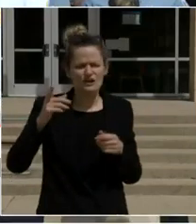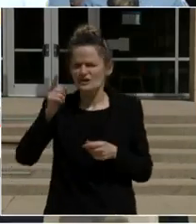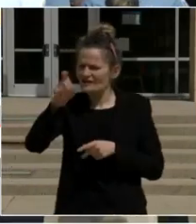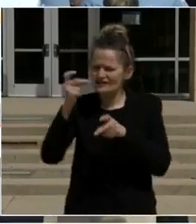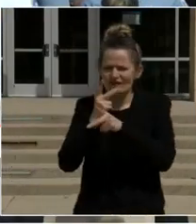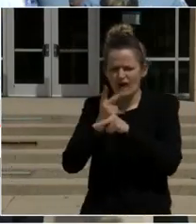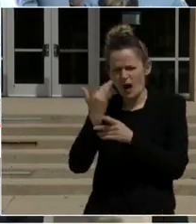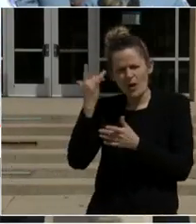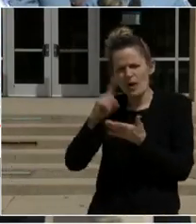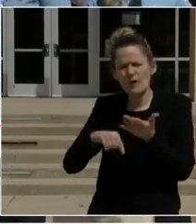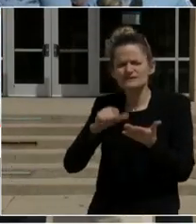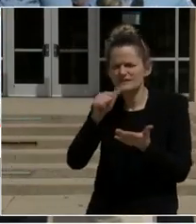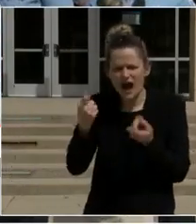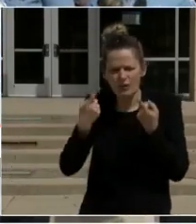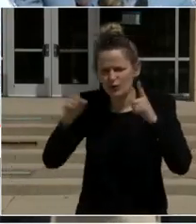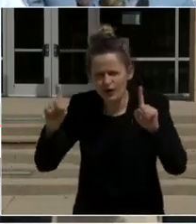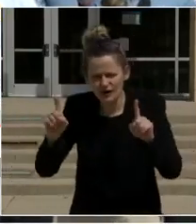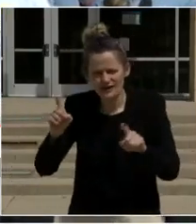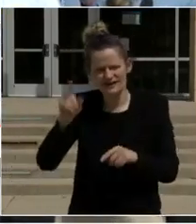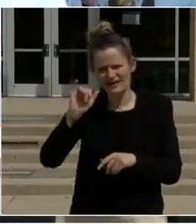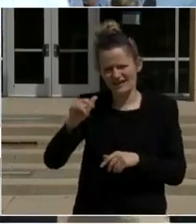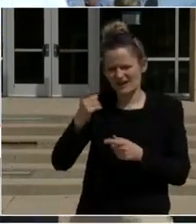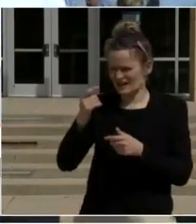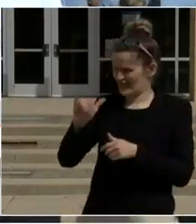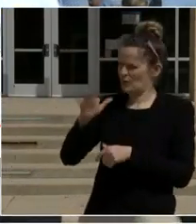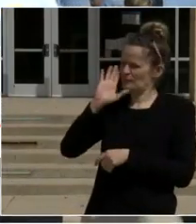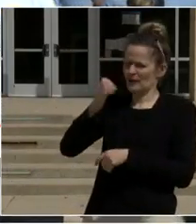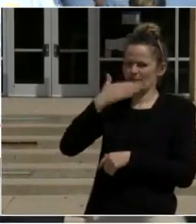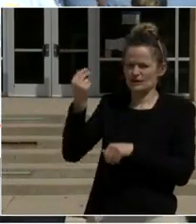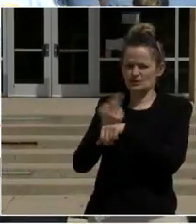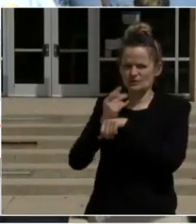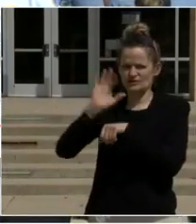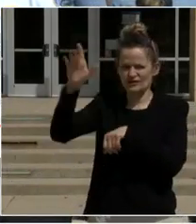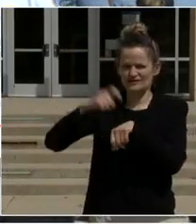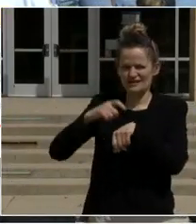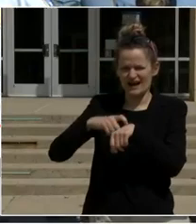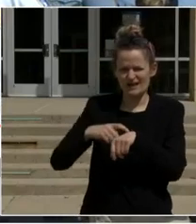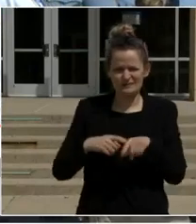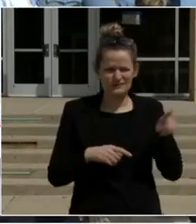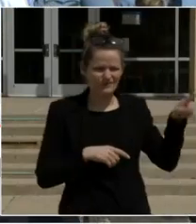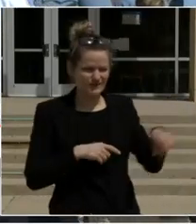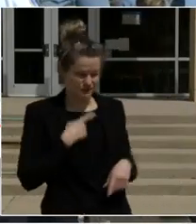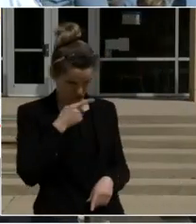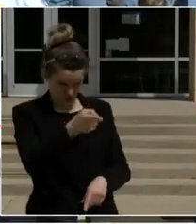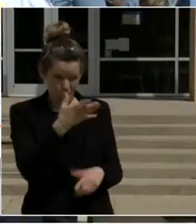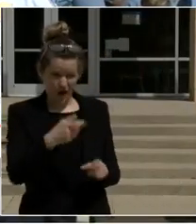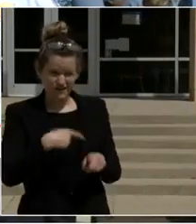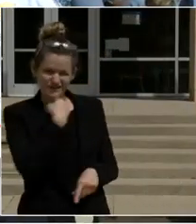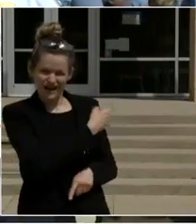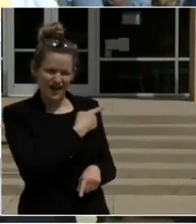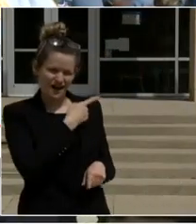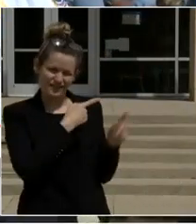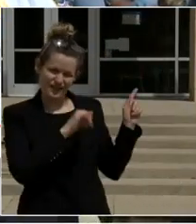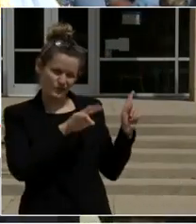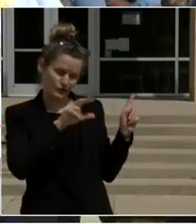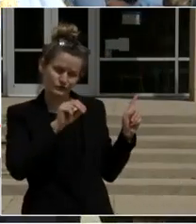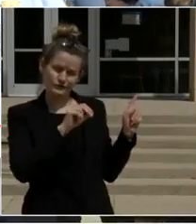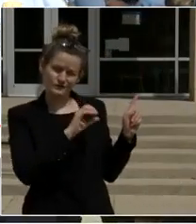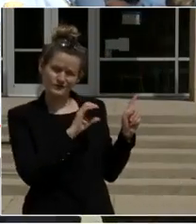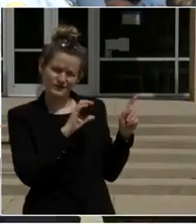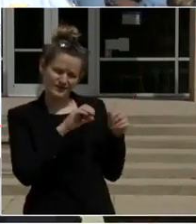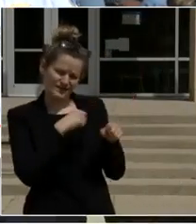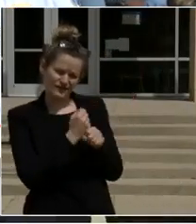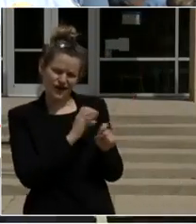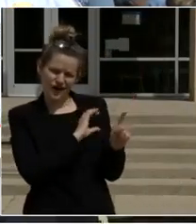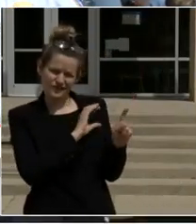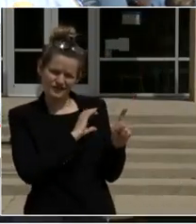time. Well, you want somebody outside to tell this 30-year police officer how to deploy MPD to